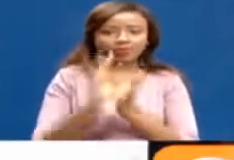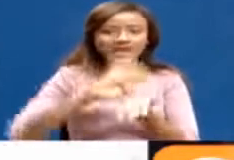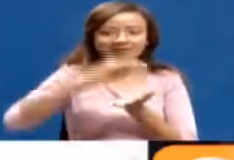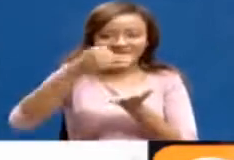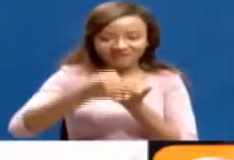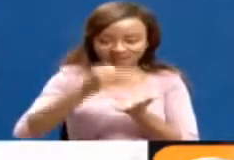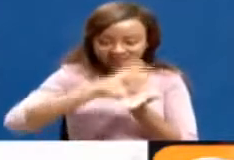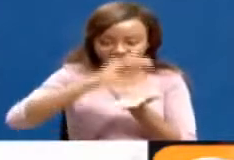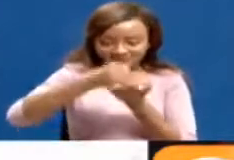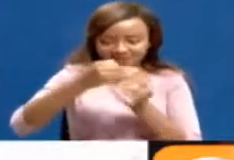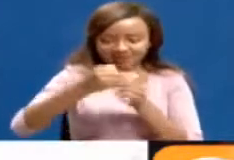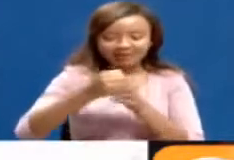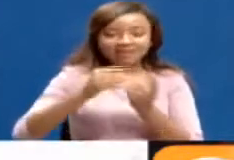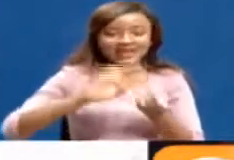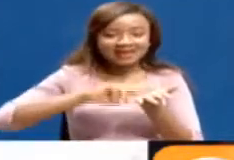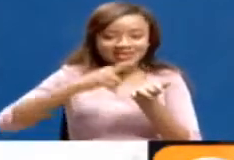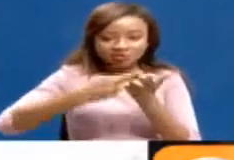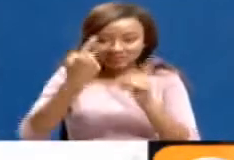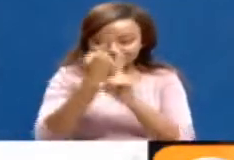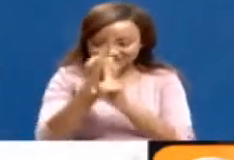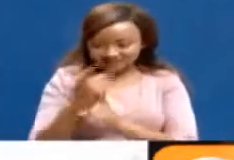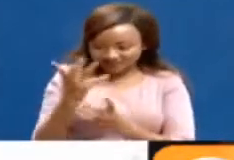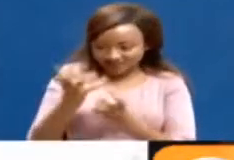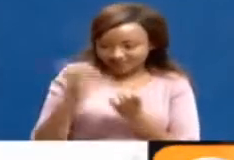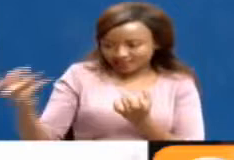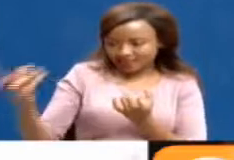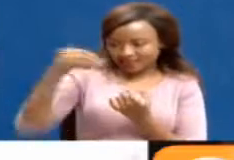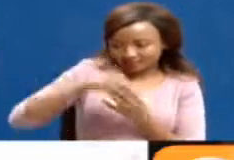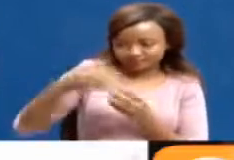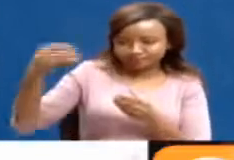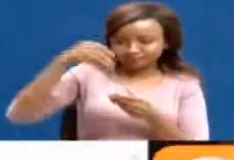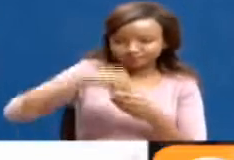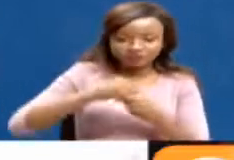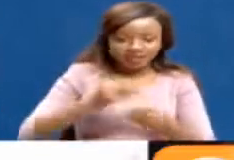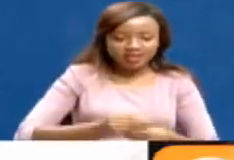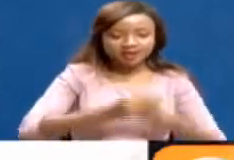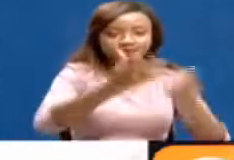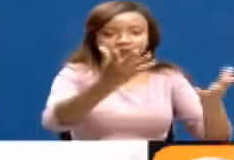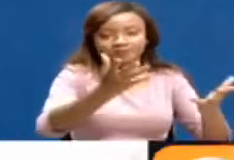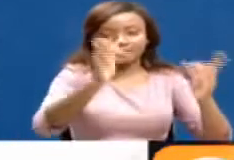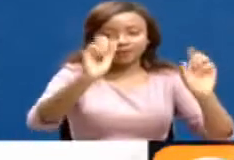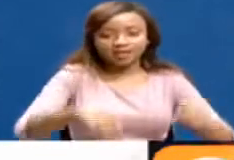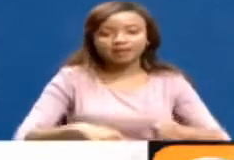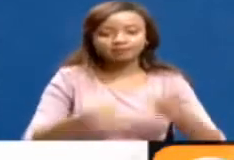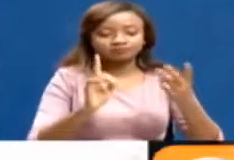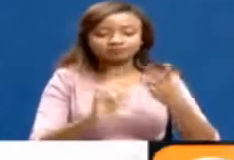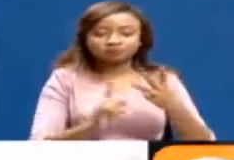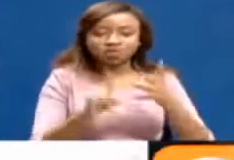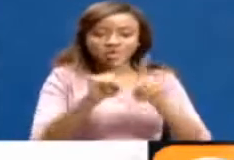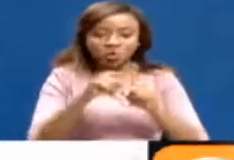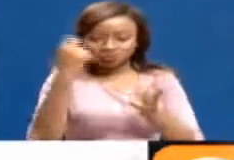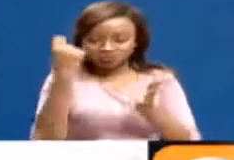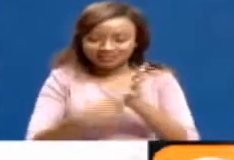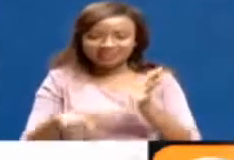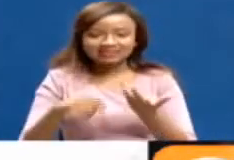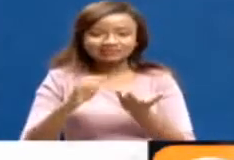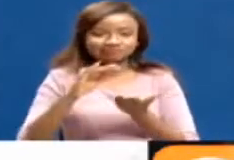all resources that are required are able to be availed. It deals with certain tax